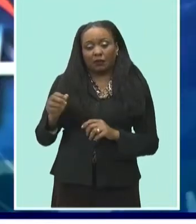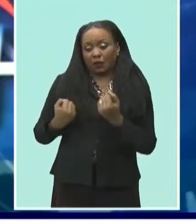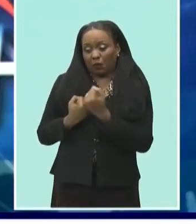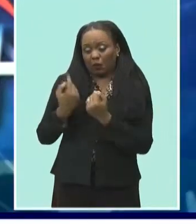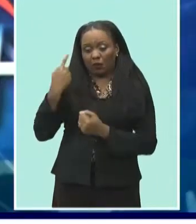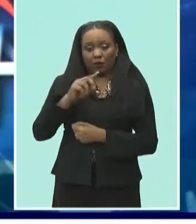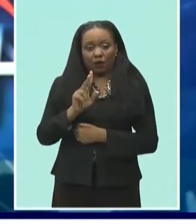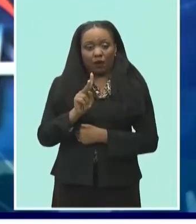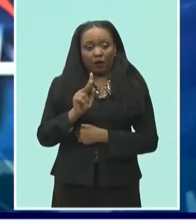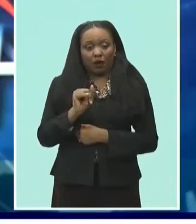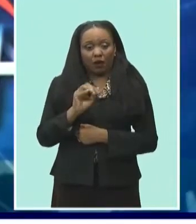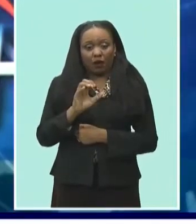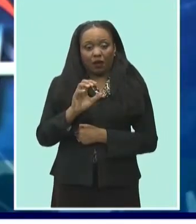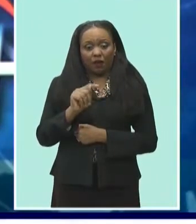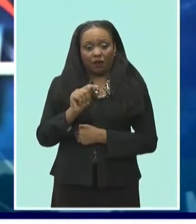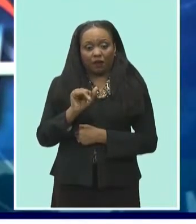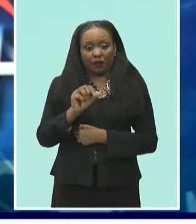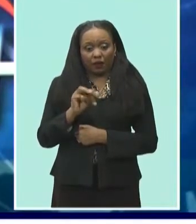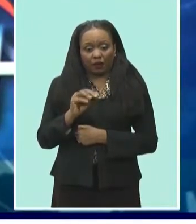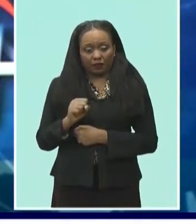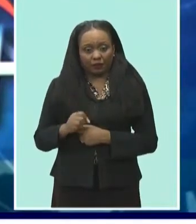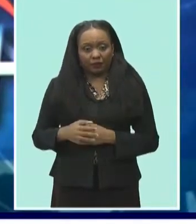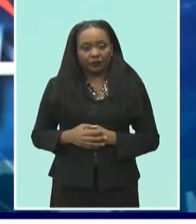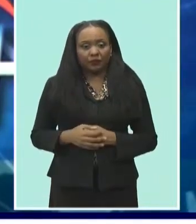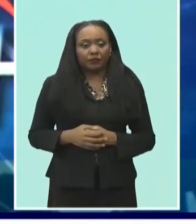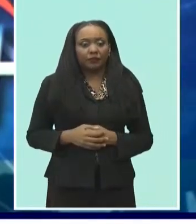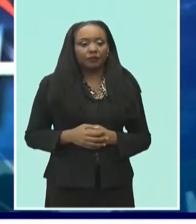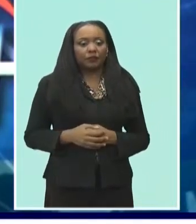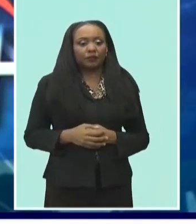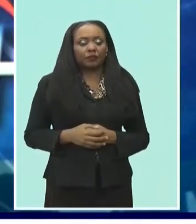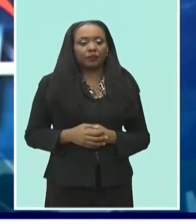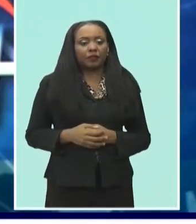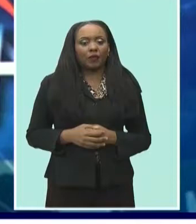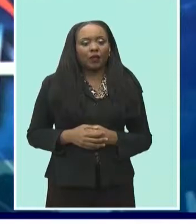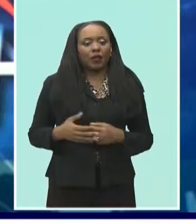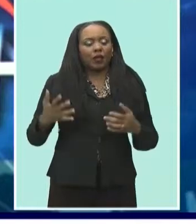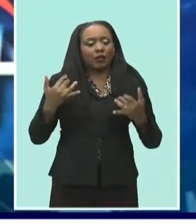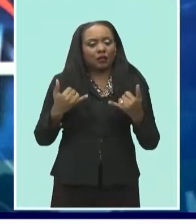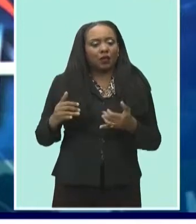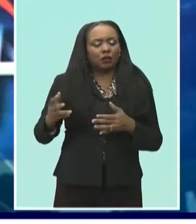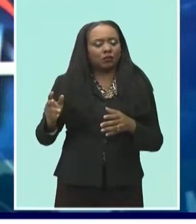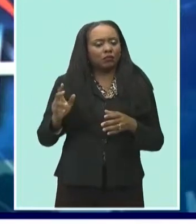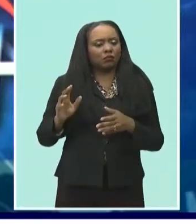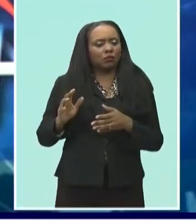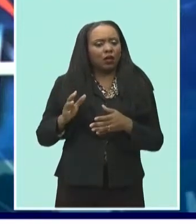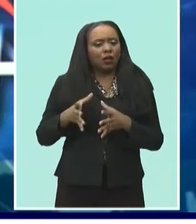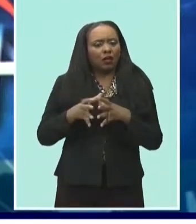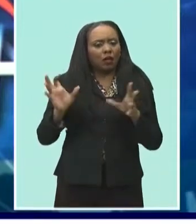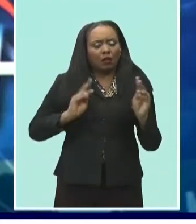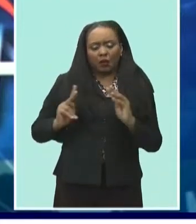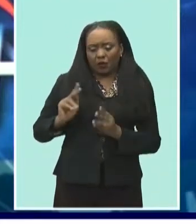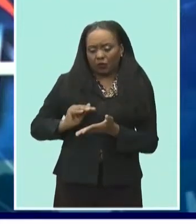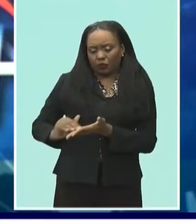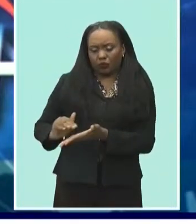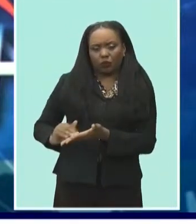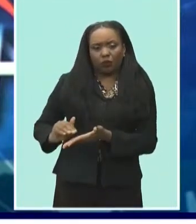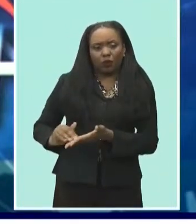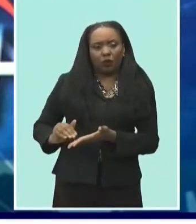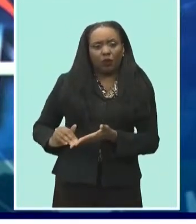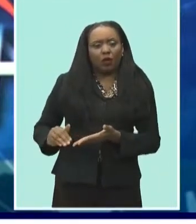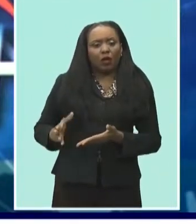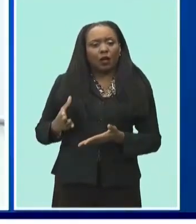And now also commended financial institutions that are working with Barbadians who have lost their jobs during government's retrenchment